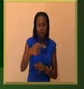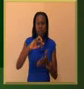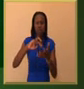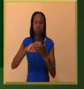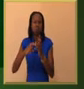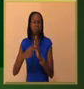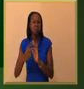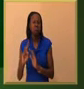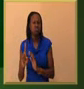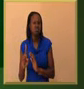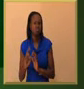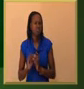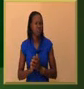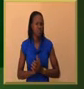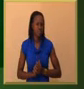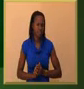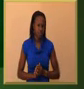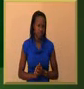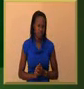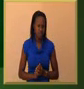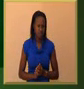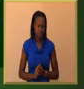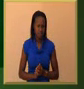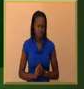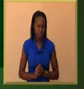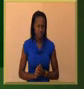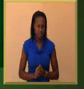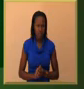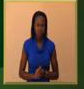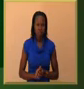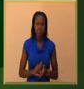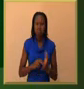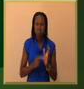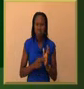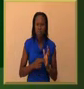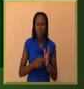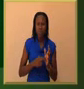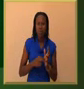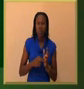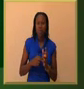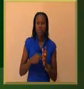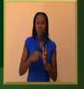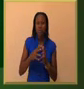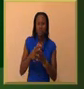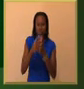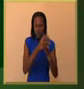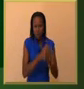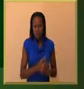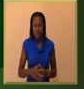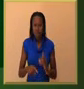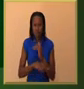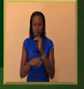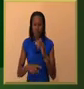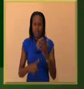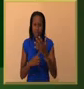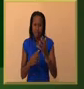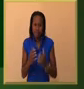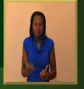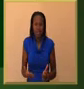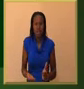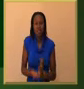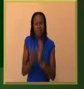UNTAG or UNTAG stand for? Is it A, United Nations Technical Assistance